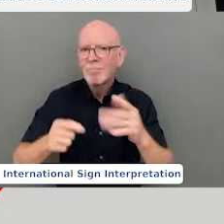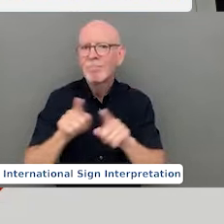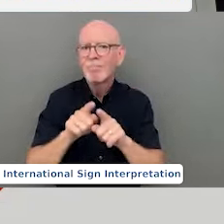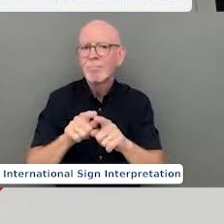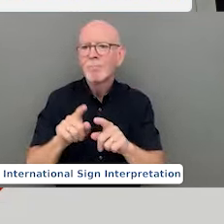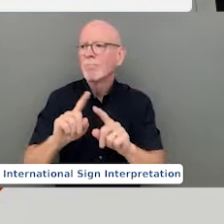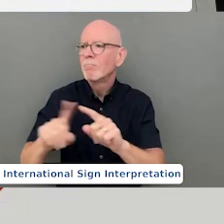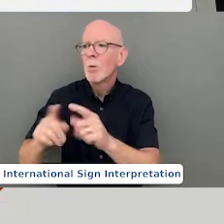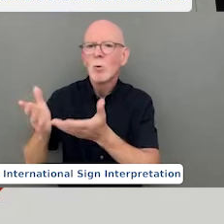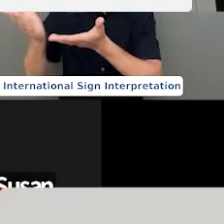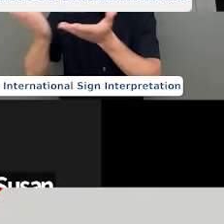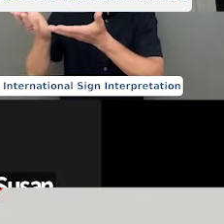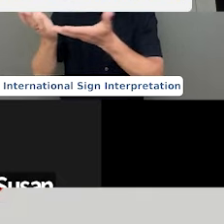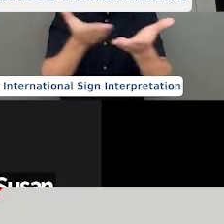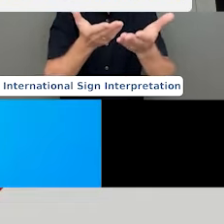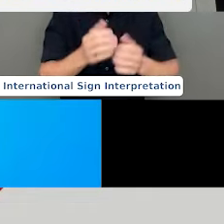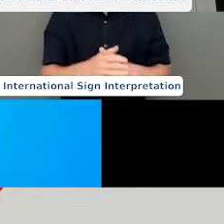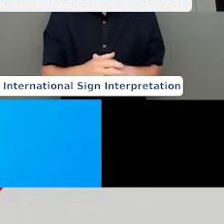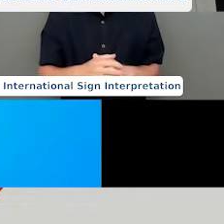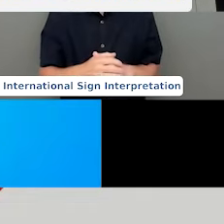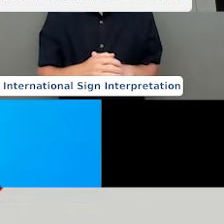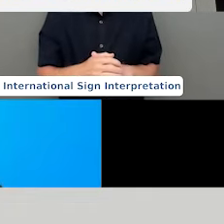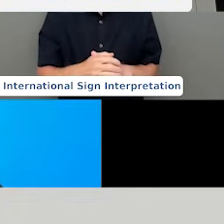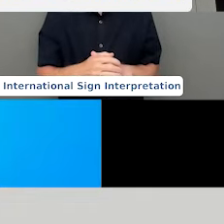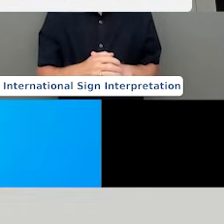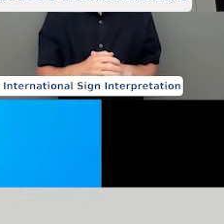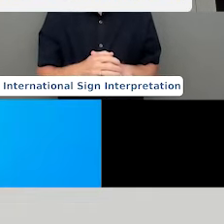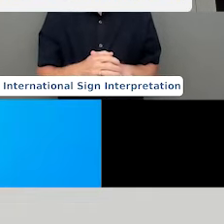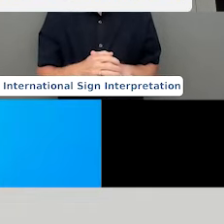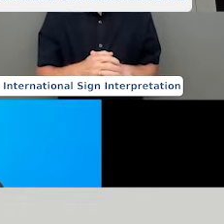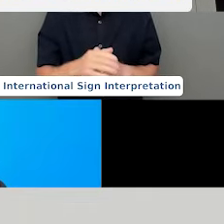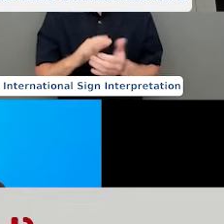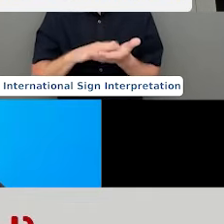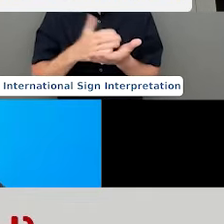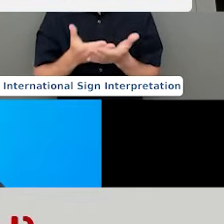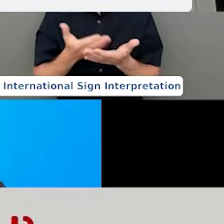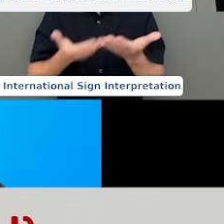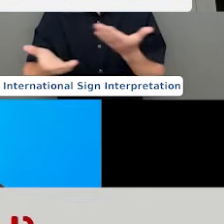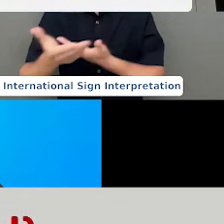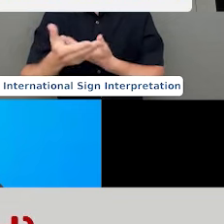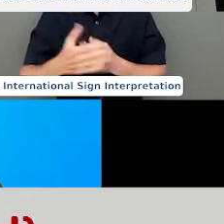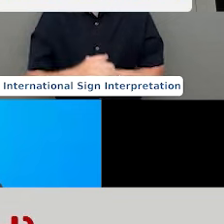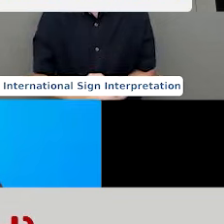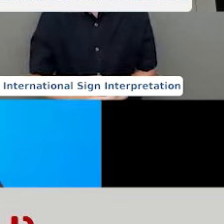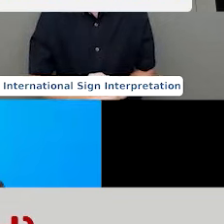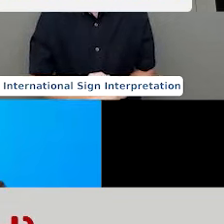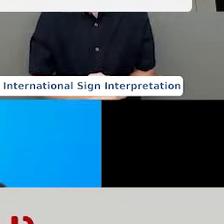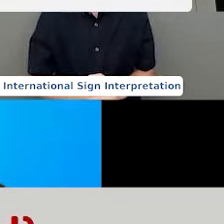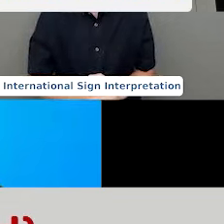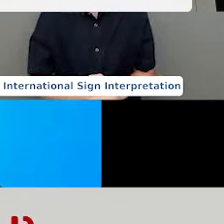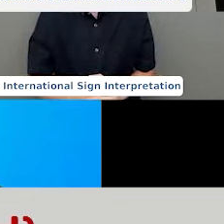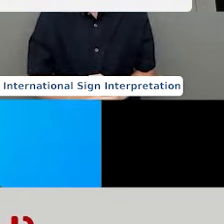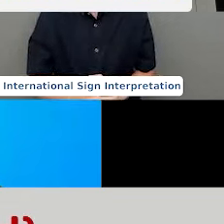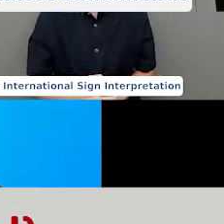And next is about the educational services or the service provisions.